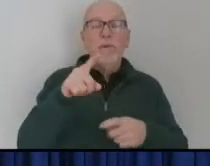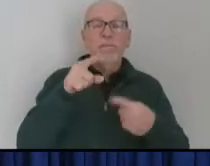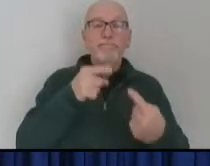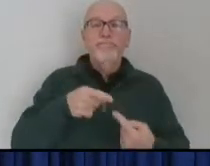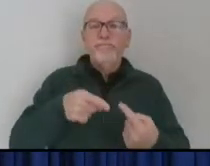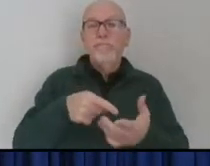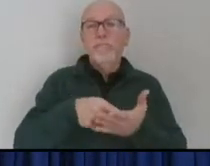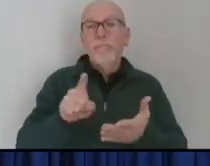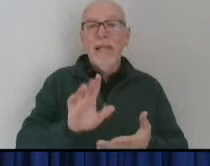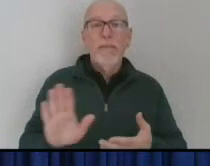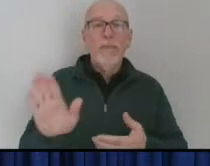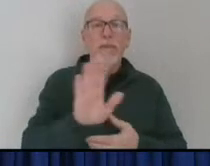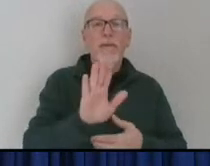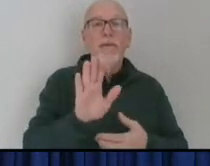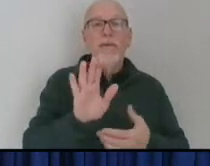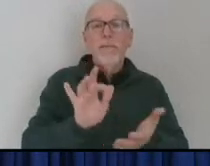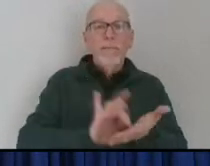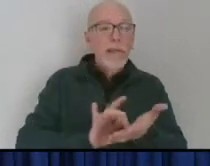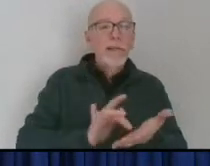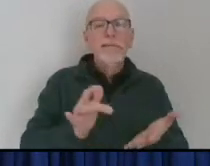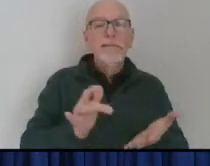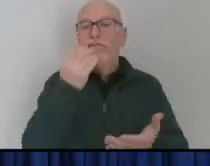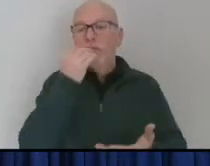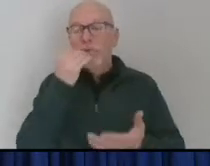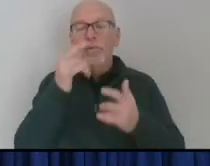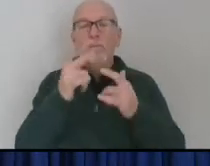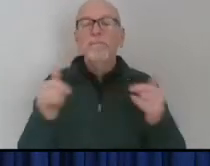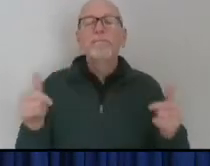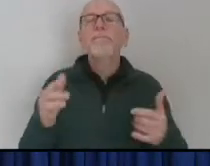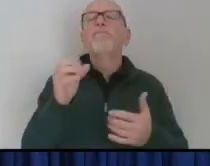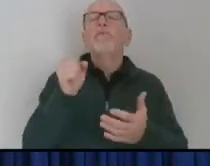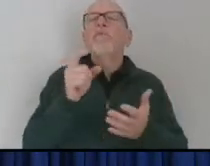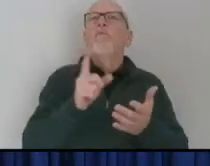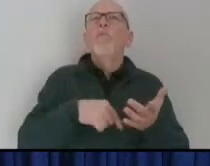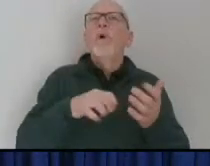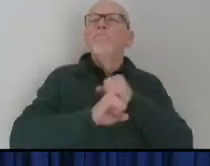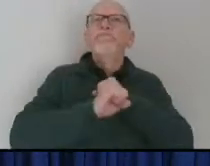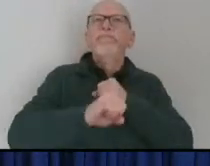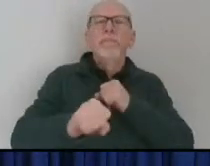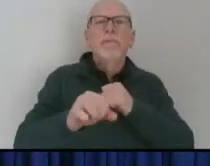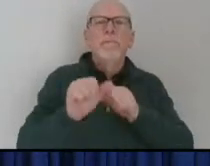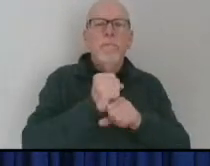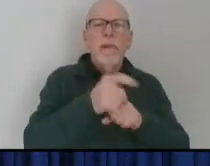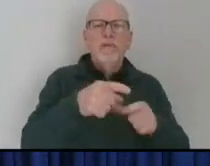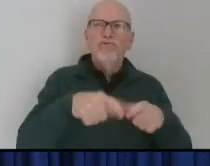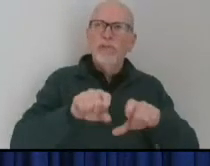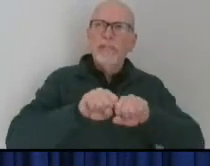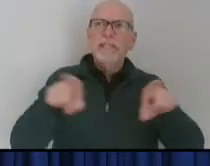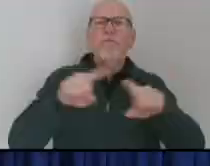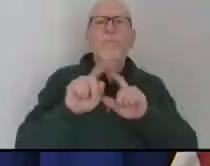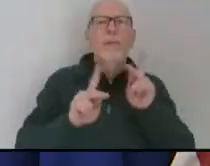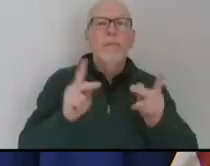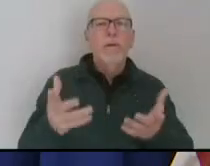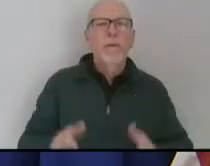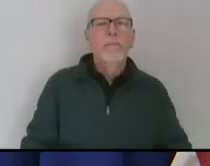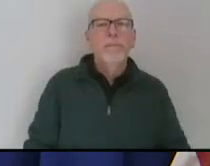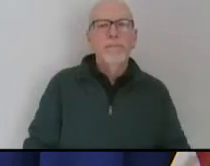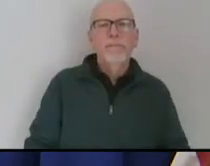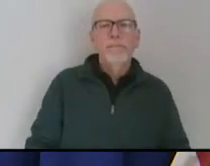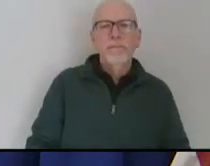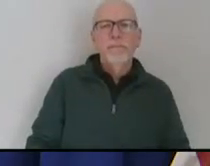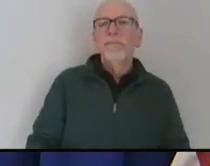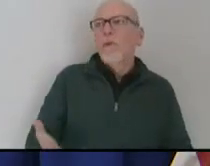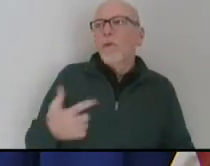paying for their medication and food. So what is taking so long to get these checks out to people? Well, we have to